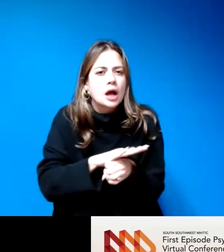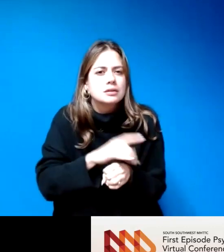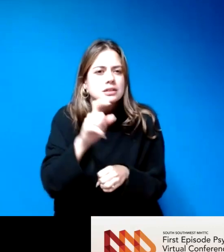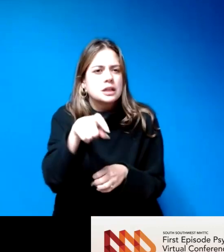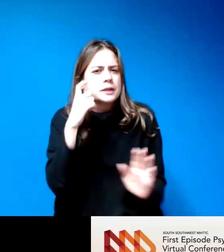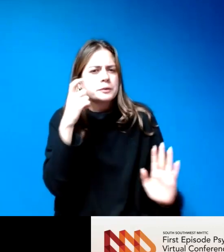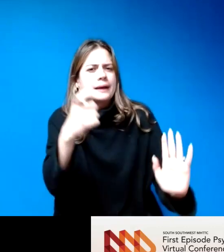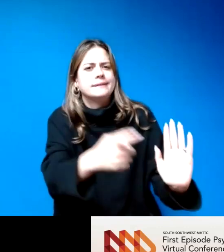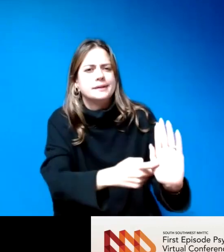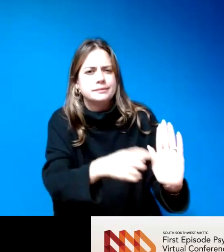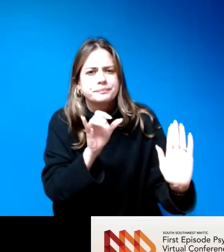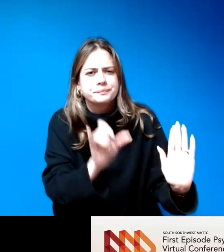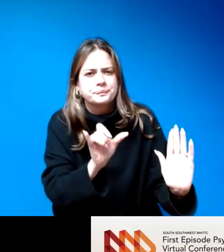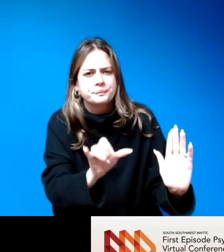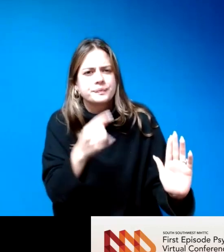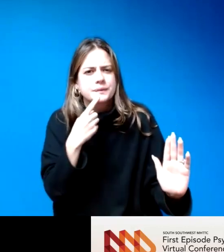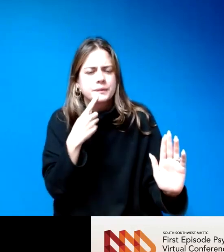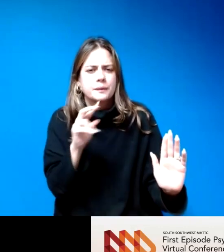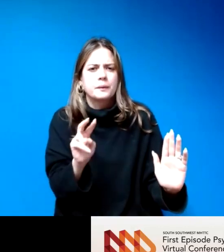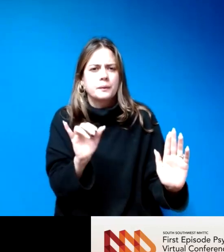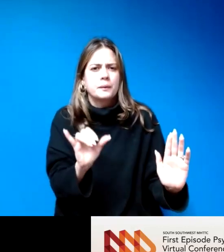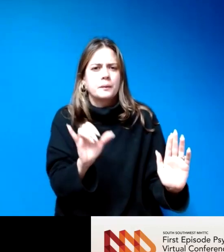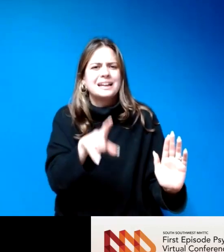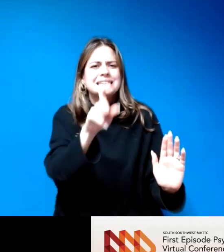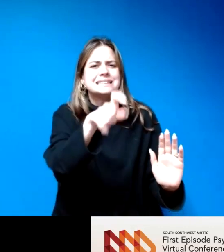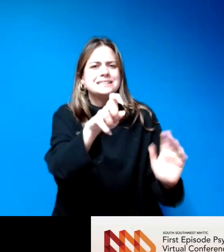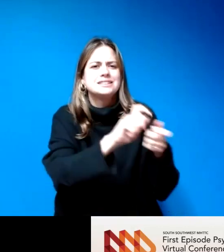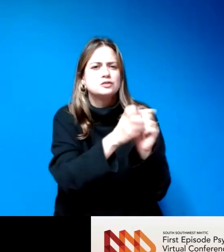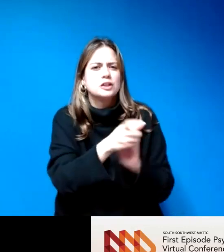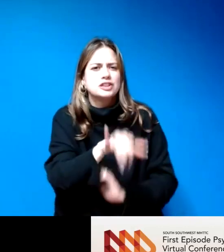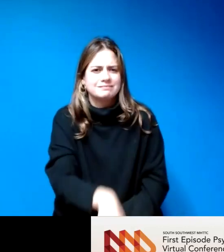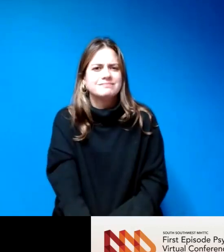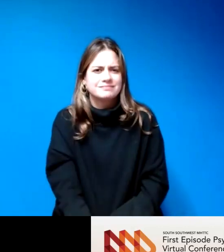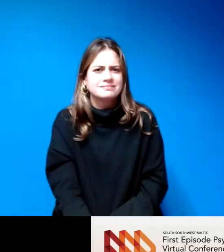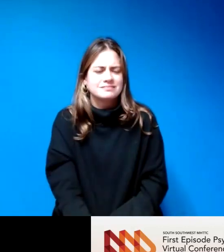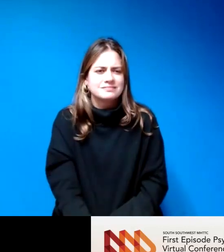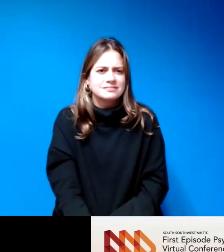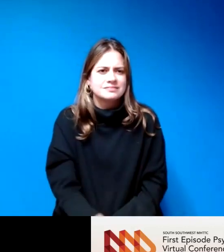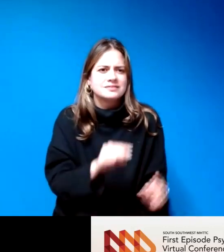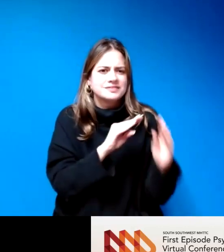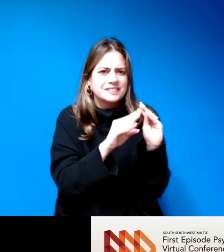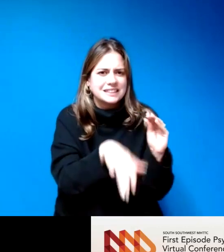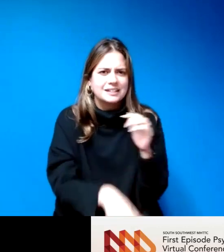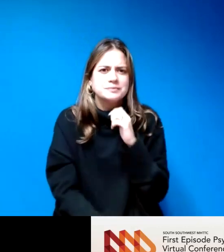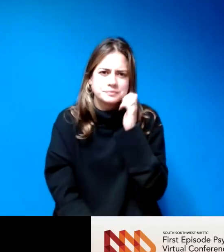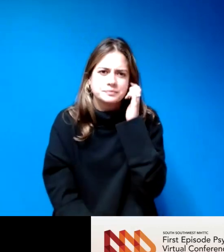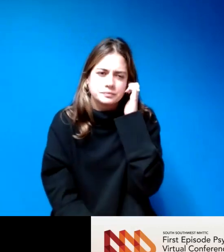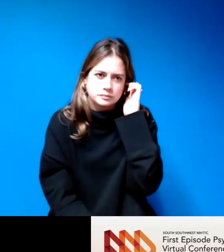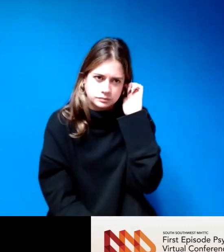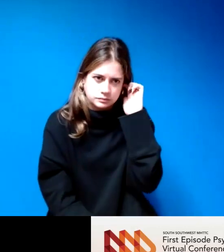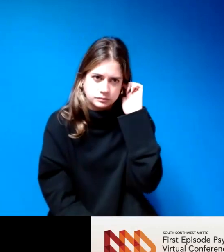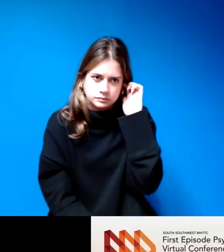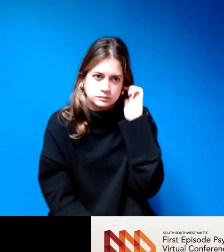both recognize and second work towards narrowing and ideally letting it go